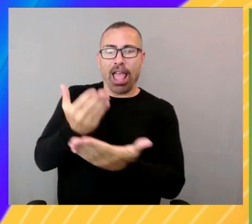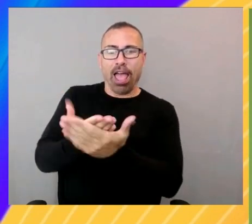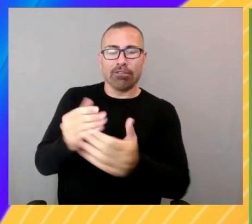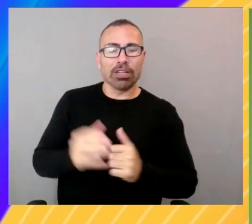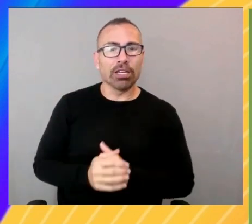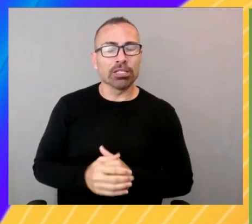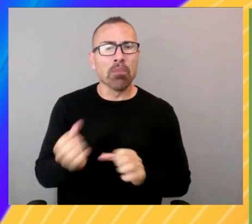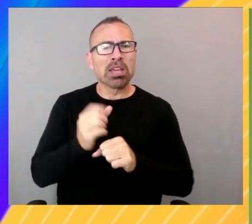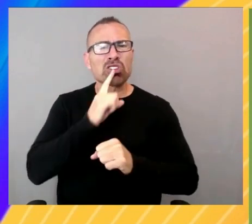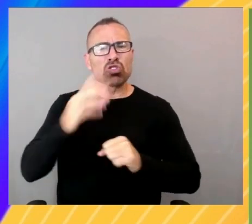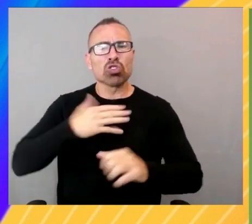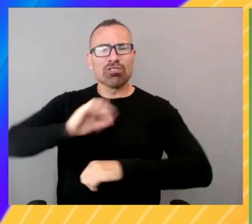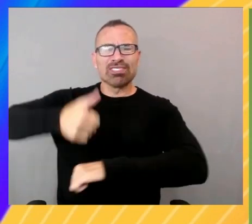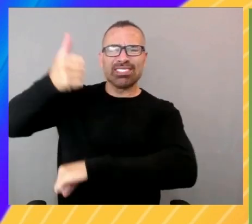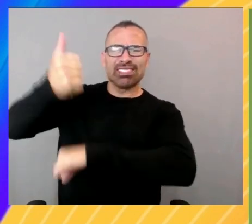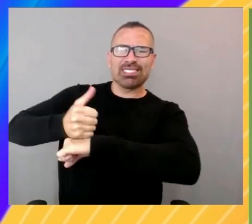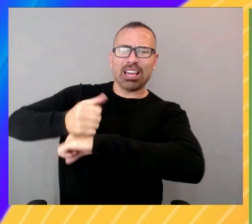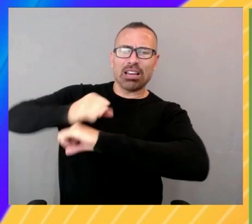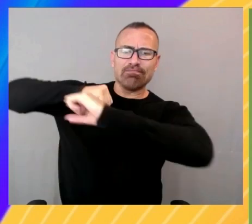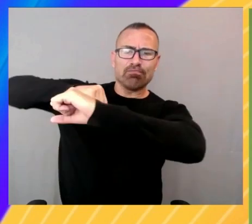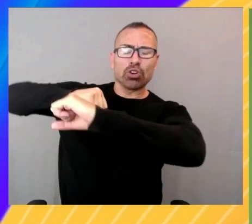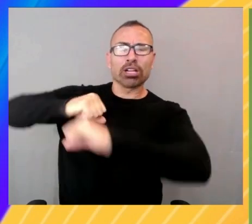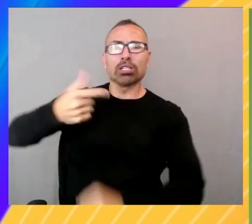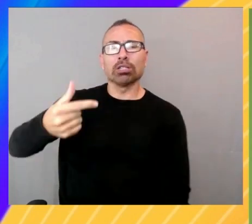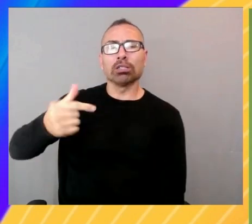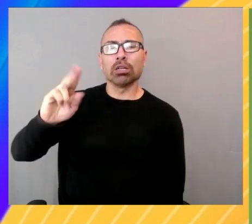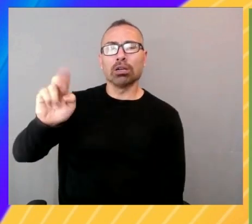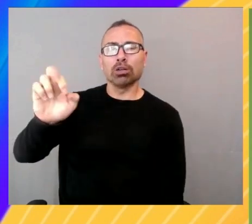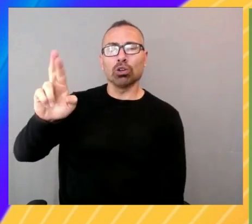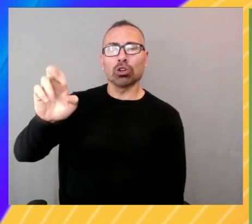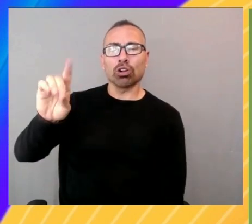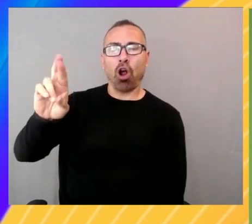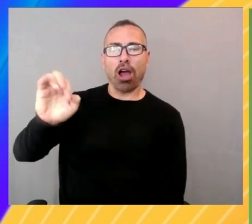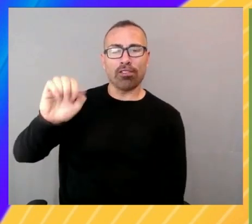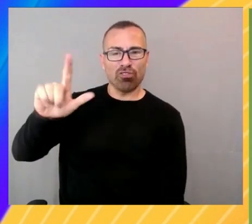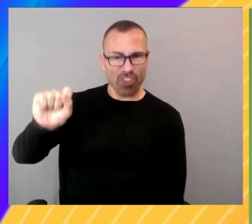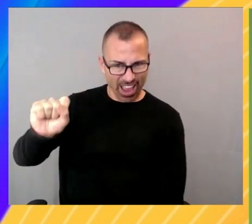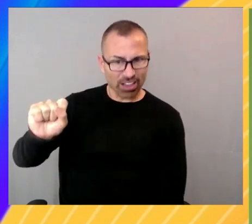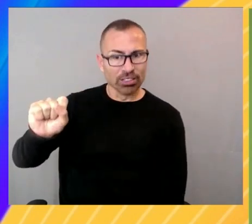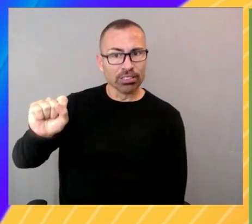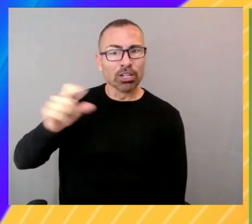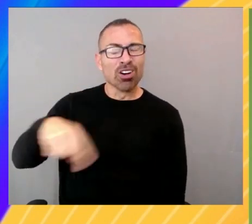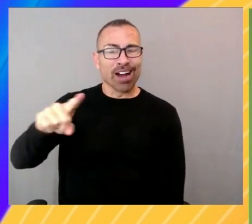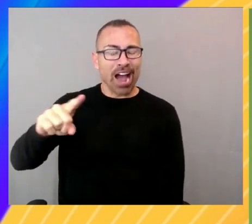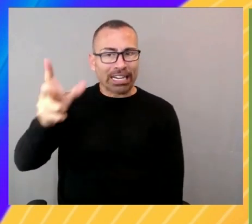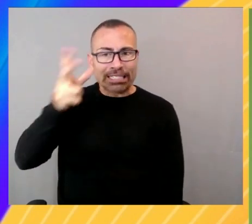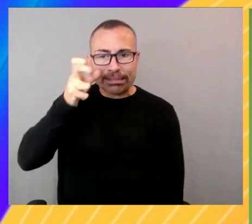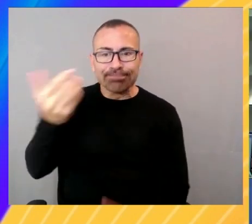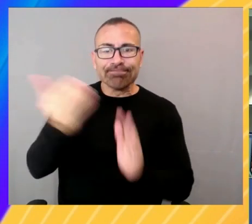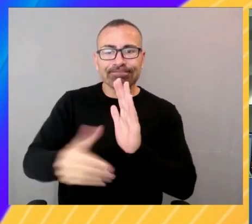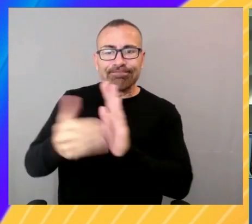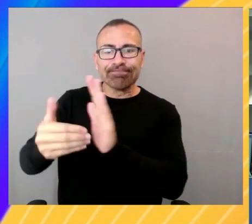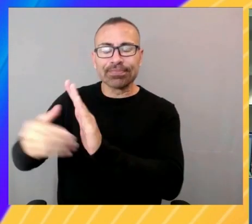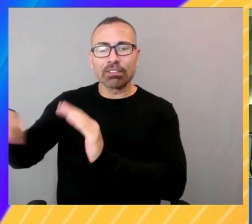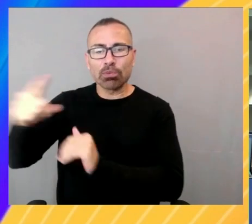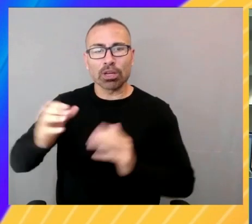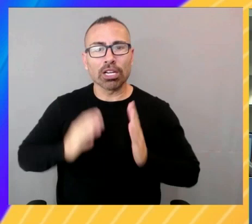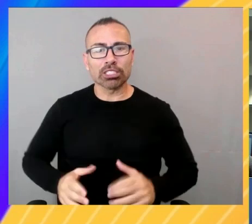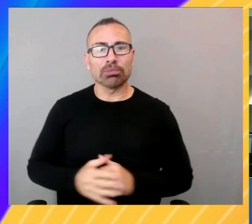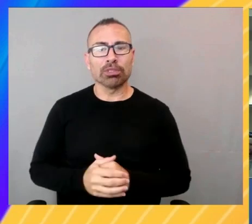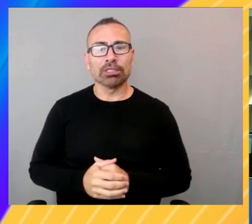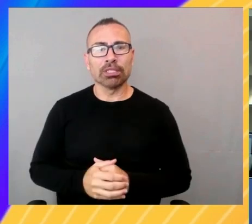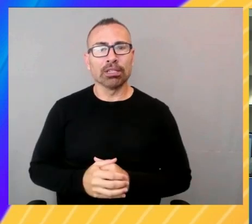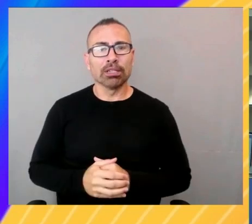are very top of mind topics for especially a lot of our public sector customers. Yeah, and I feel like also because if we look at AWS as